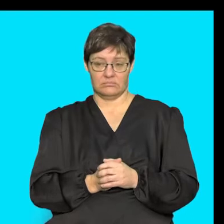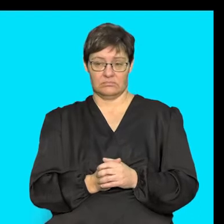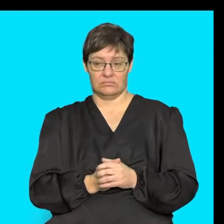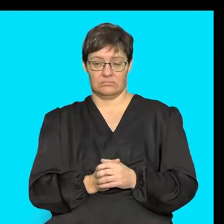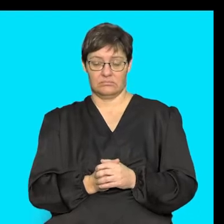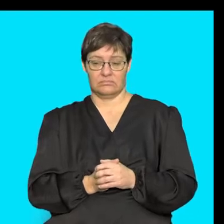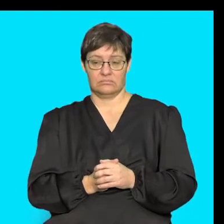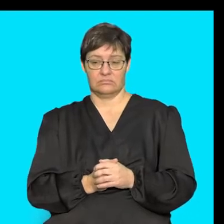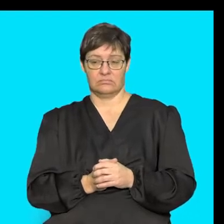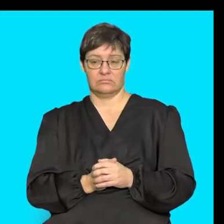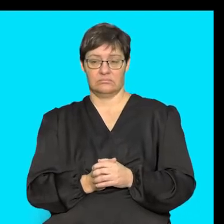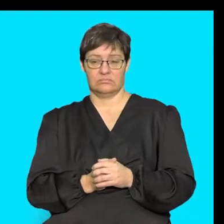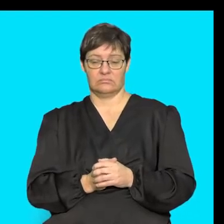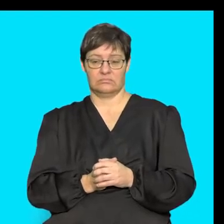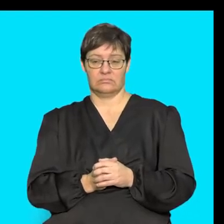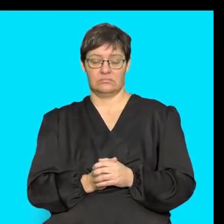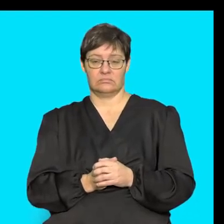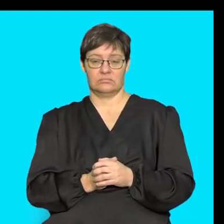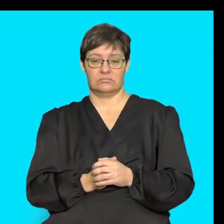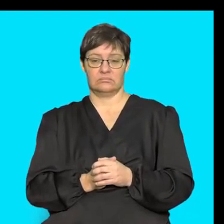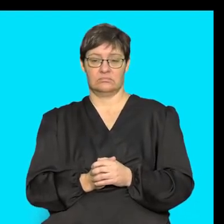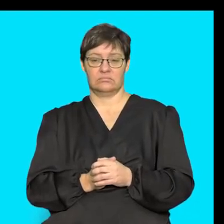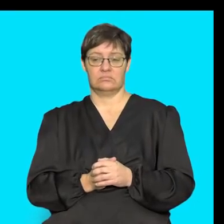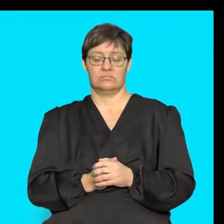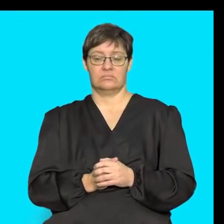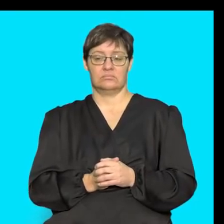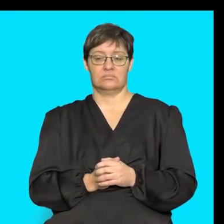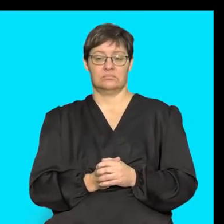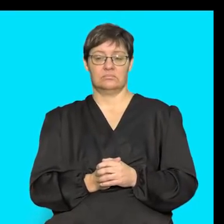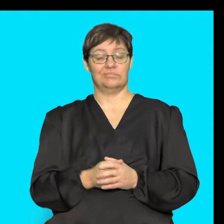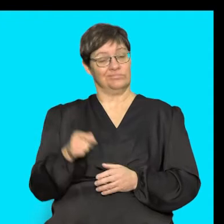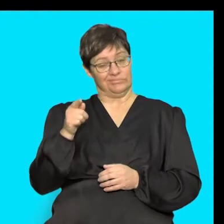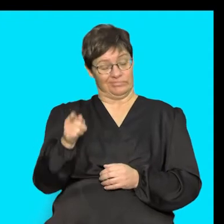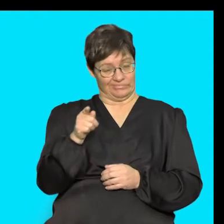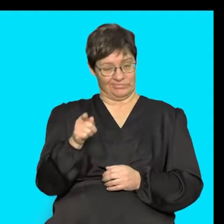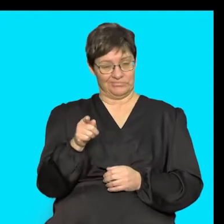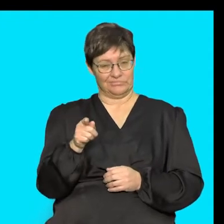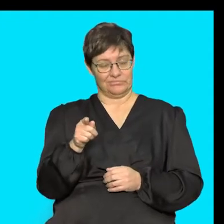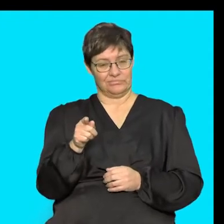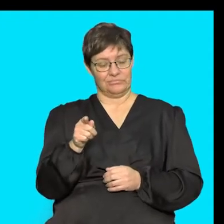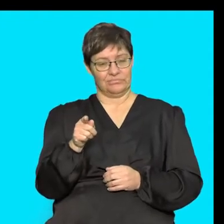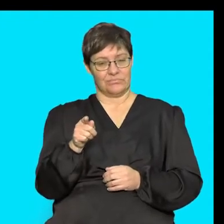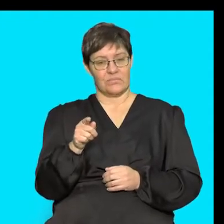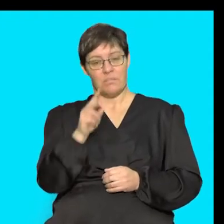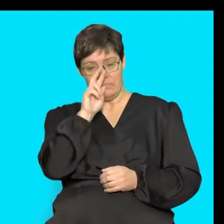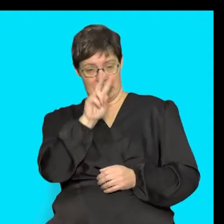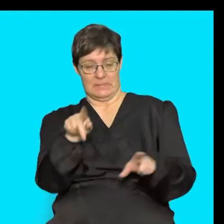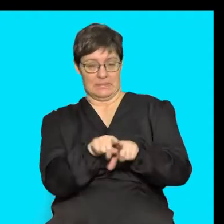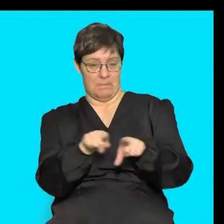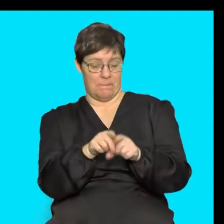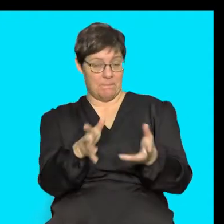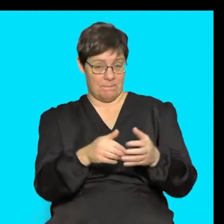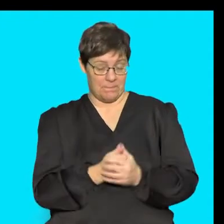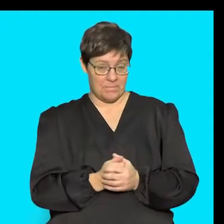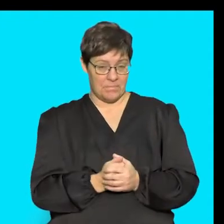in the X column. Good. Then this is what you must